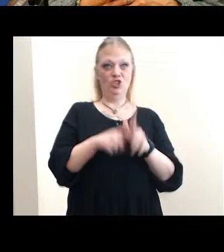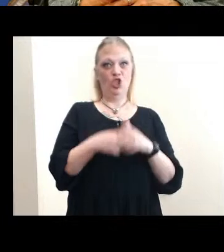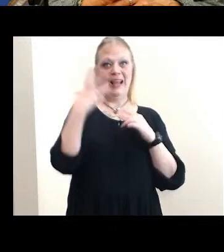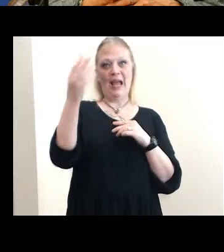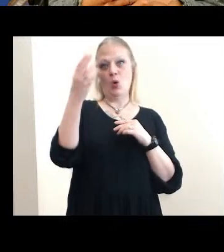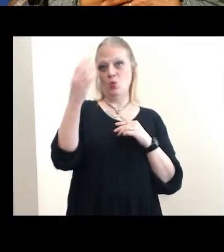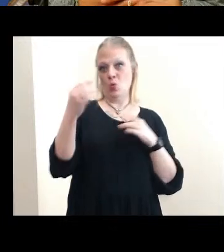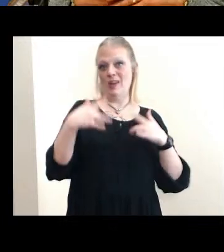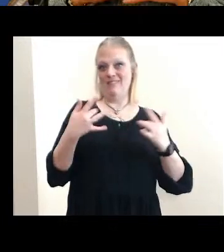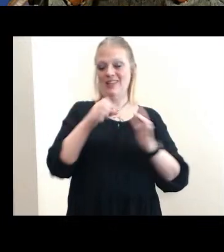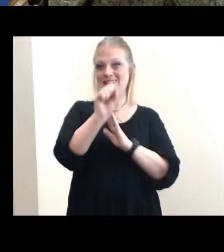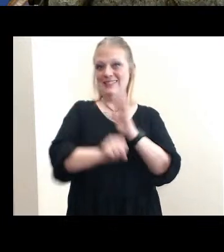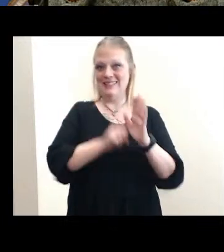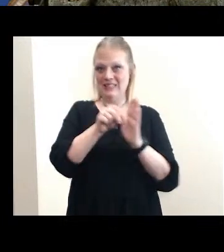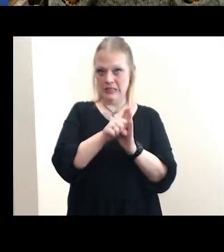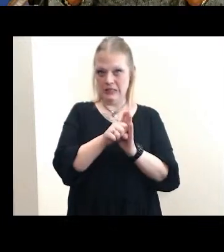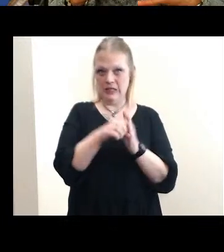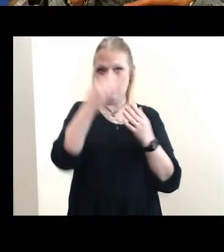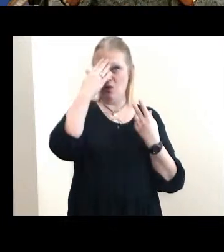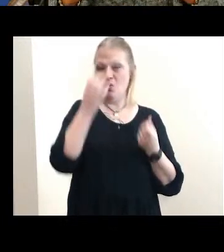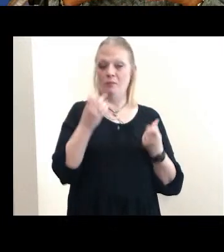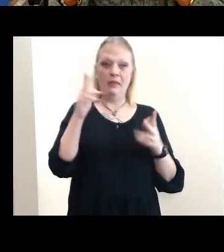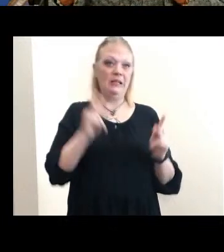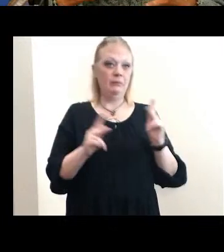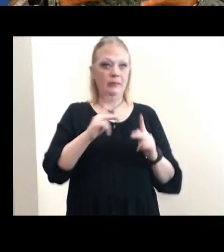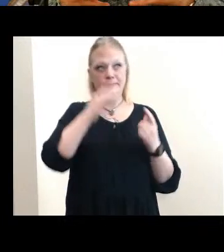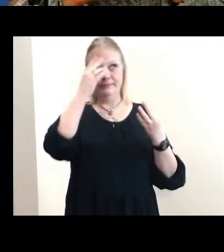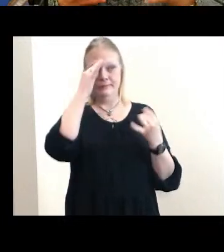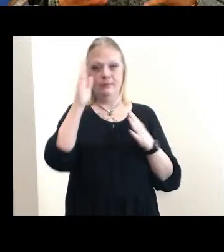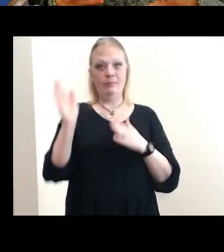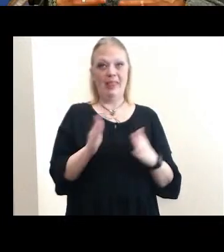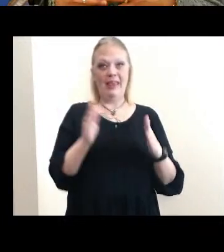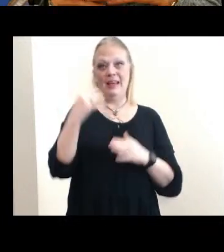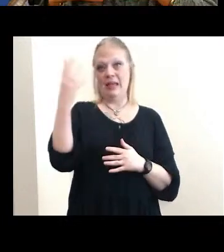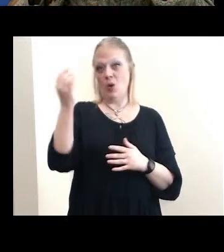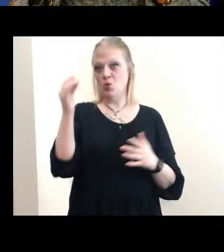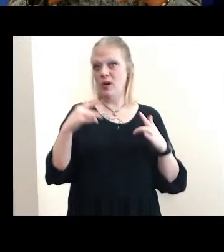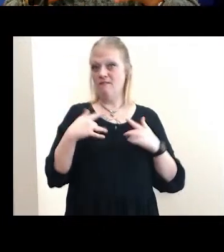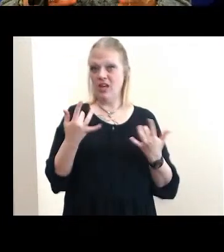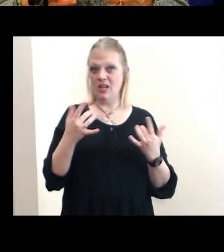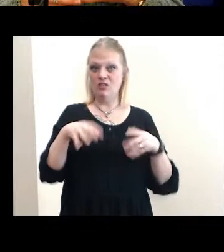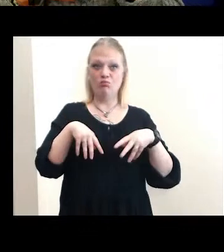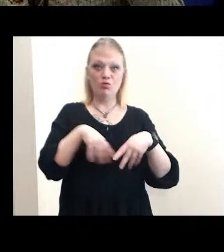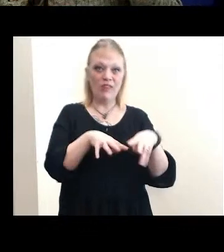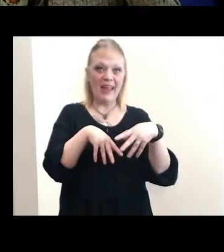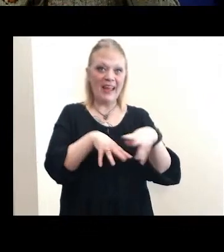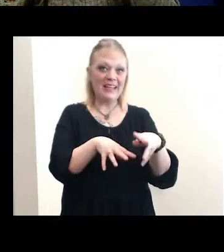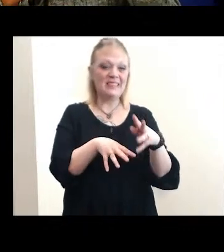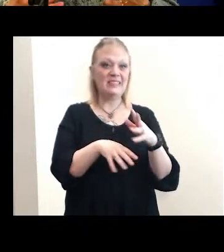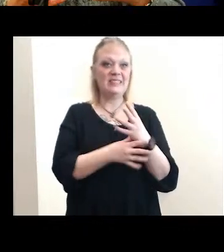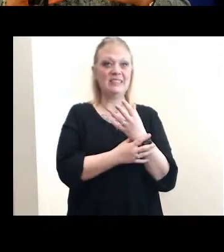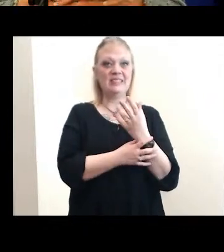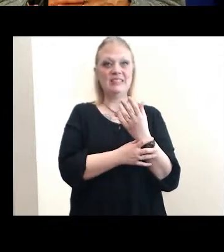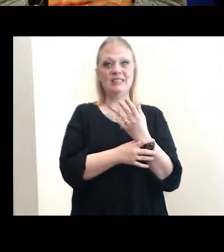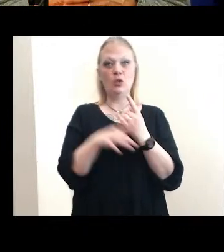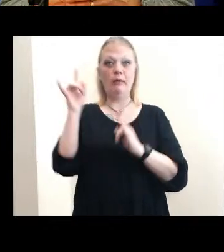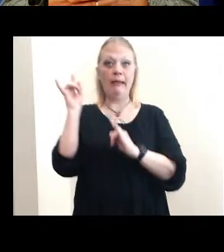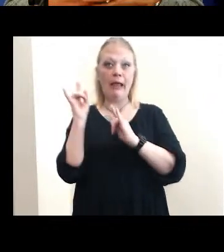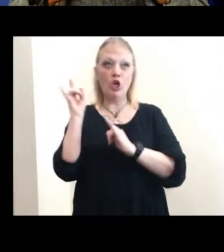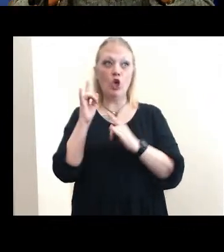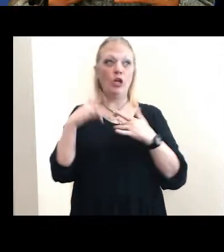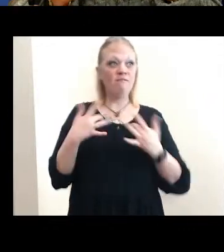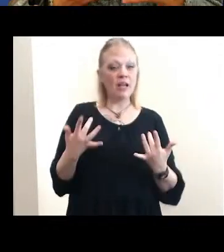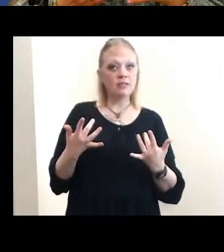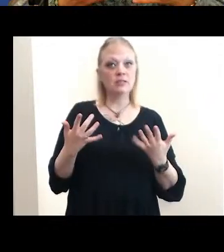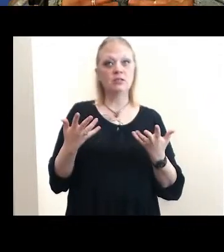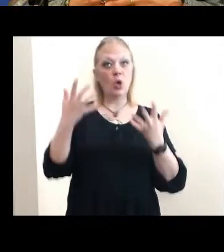season. So I know that many people are thinking about planning outdoor events like parades and catered events.